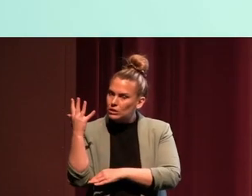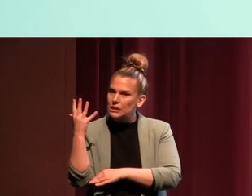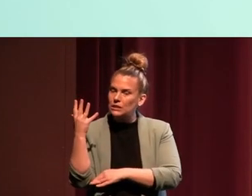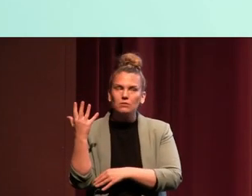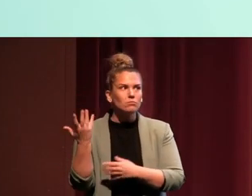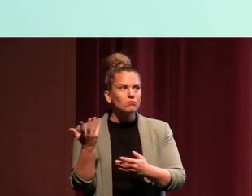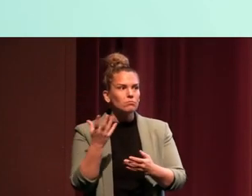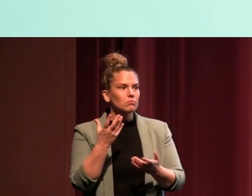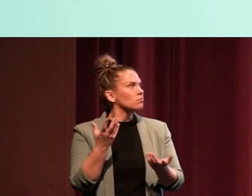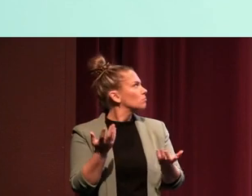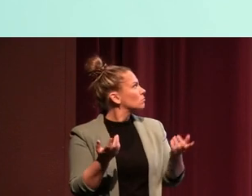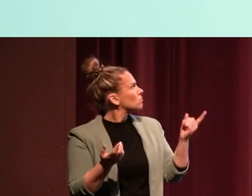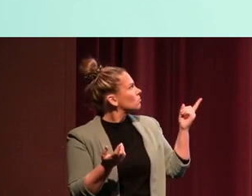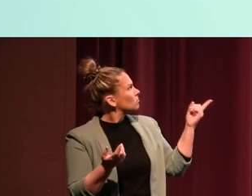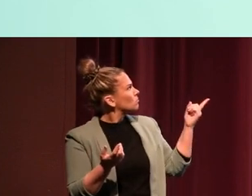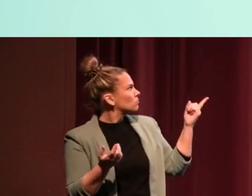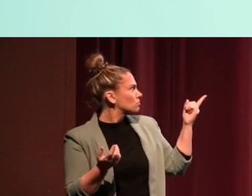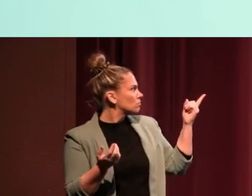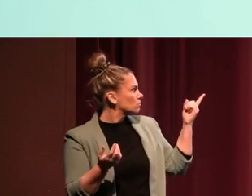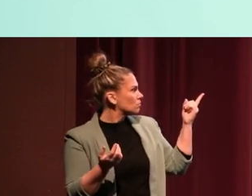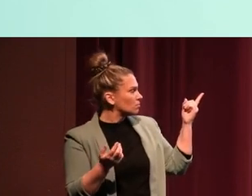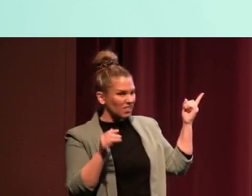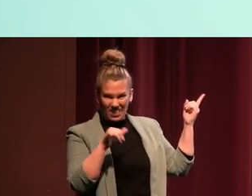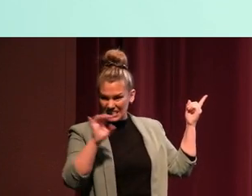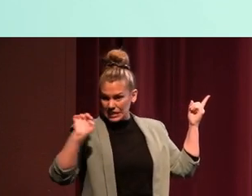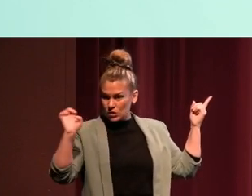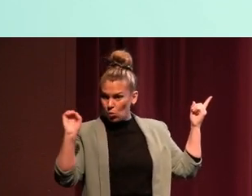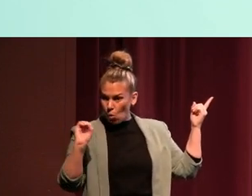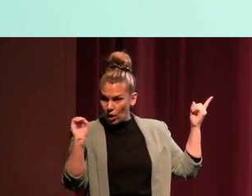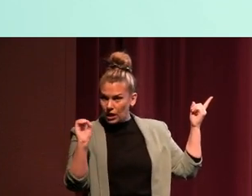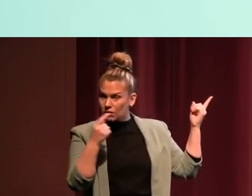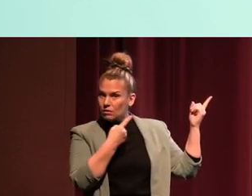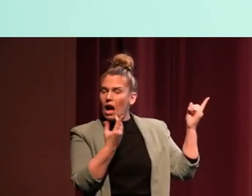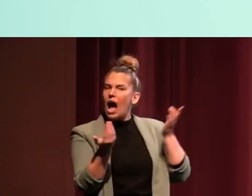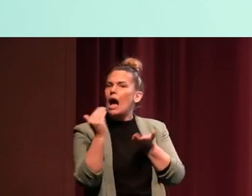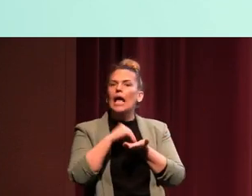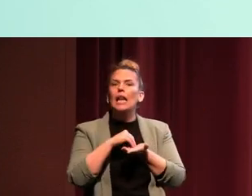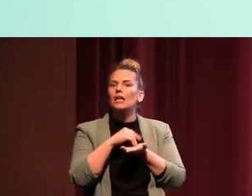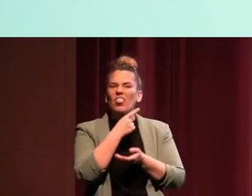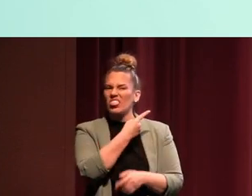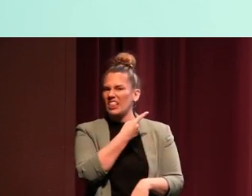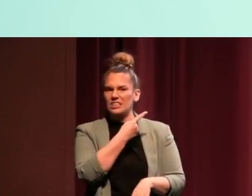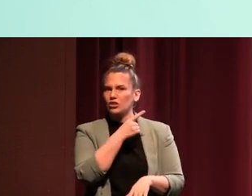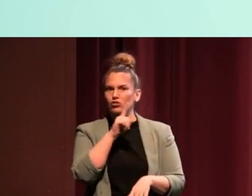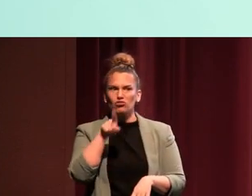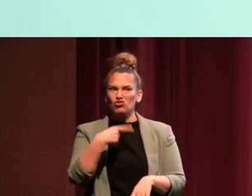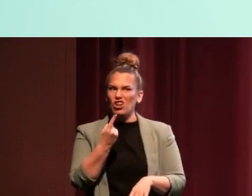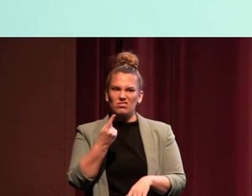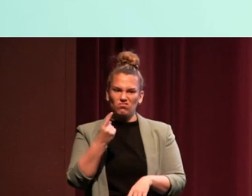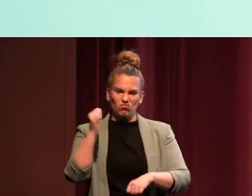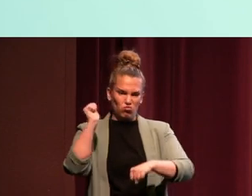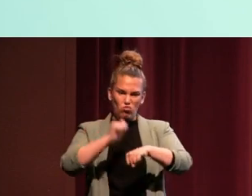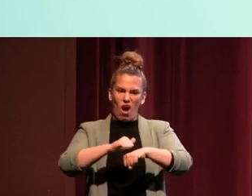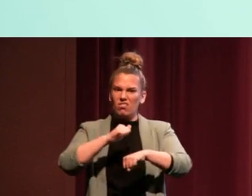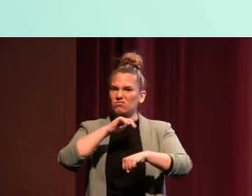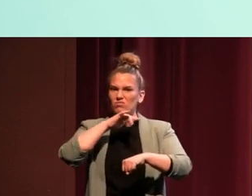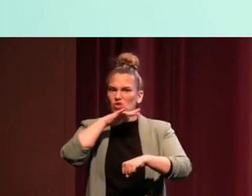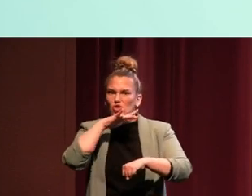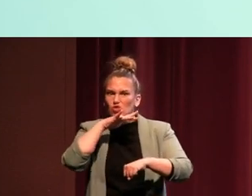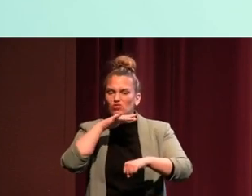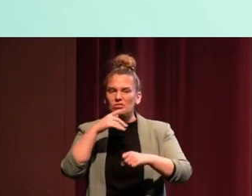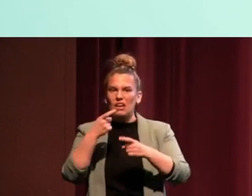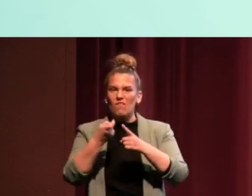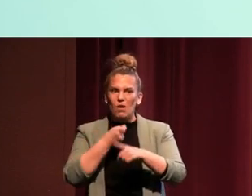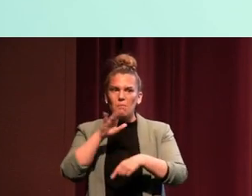another scene in eastern Oregon where, again, this is just bare rock and dirt after being